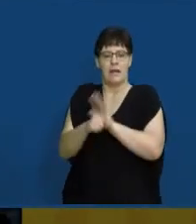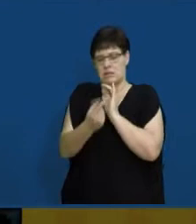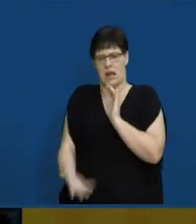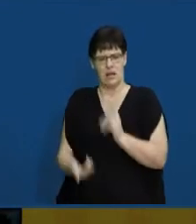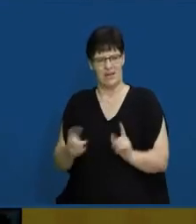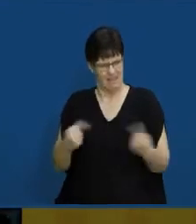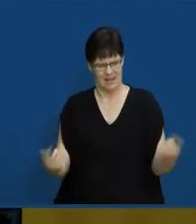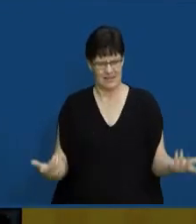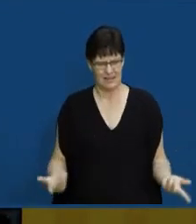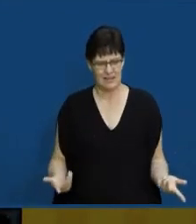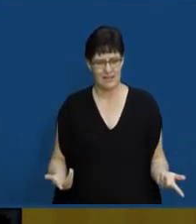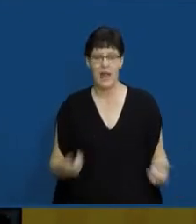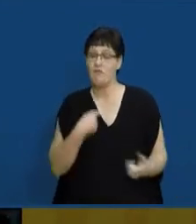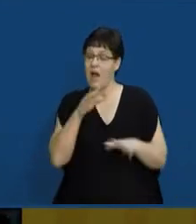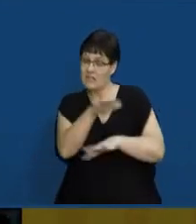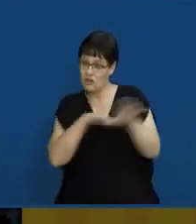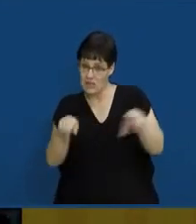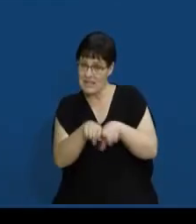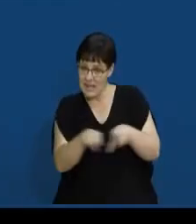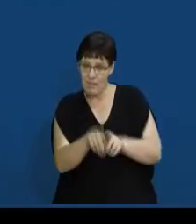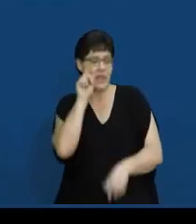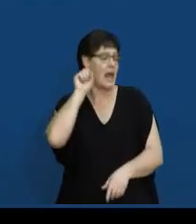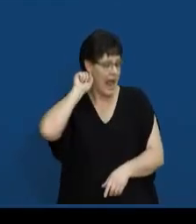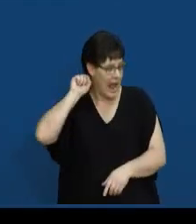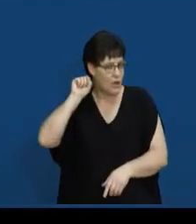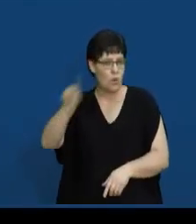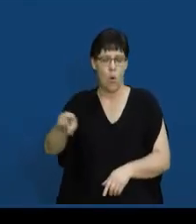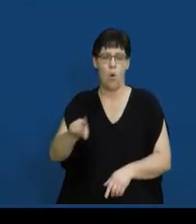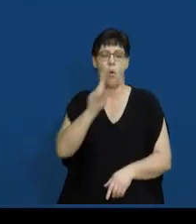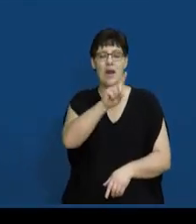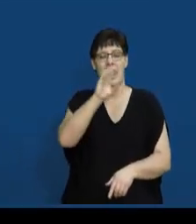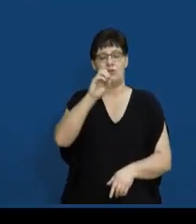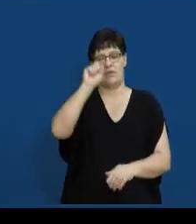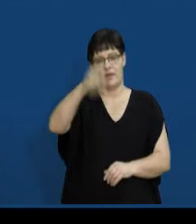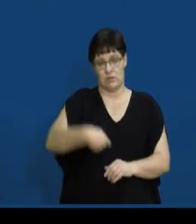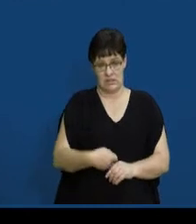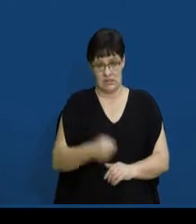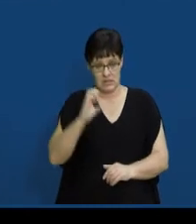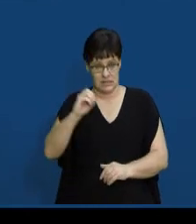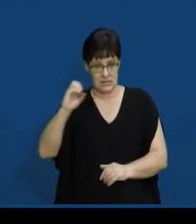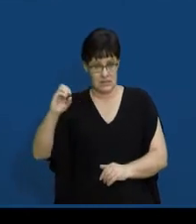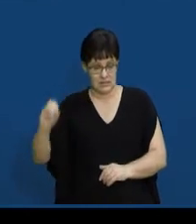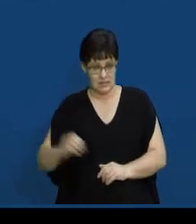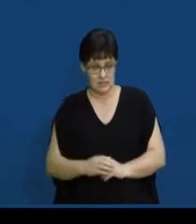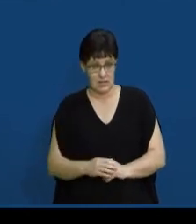this situation, grade 12s, ignore the 100,000 and remember,